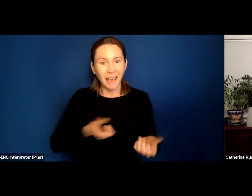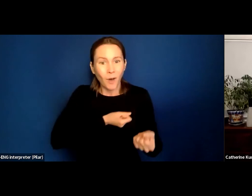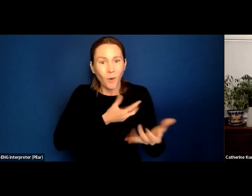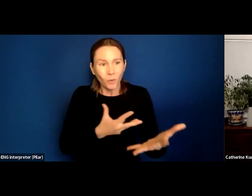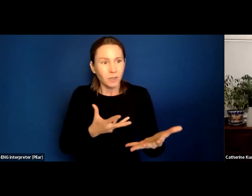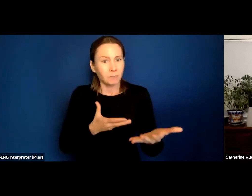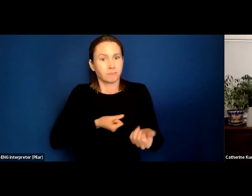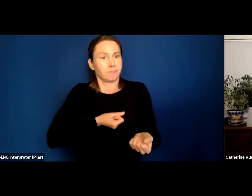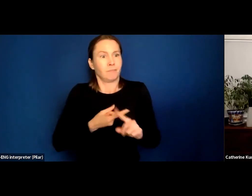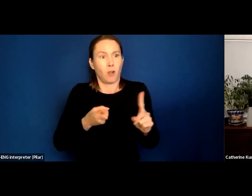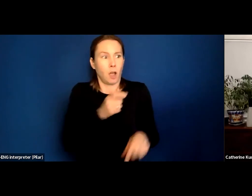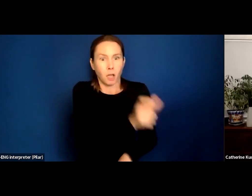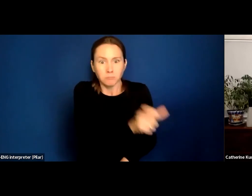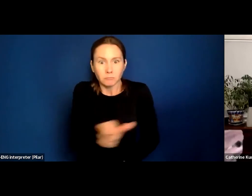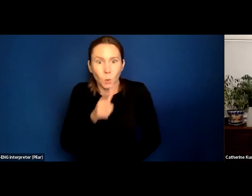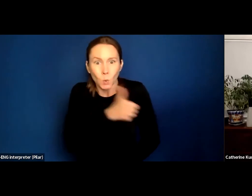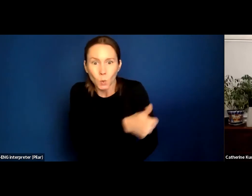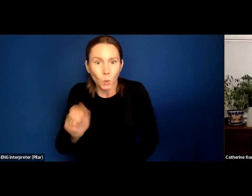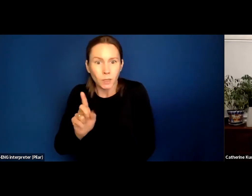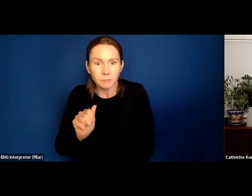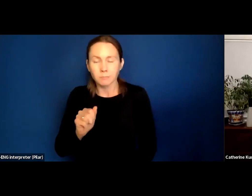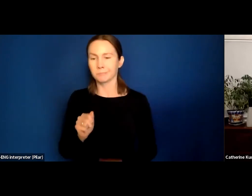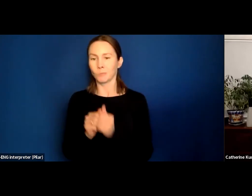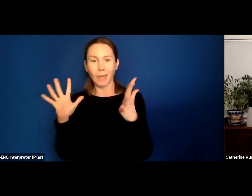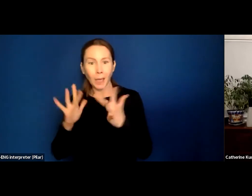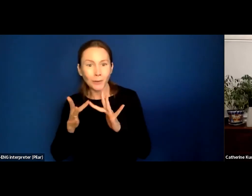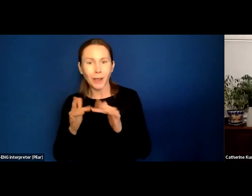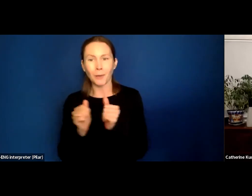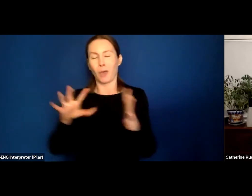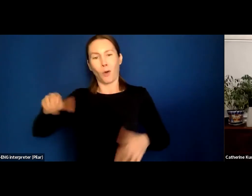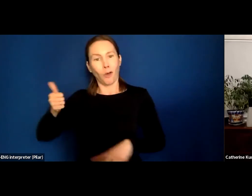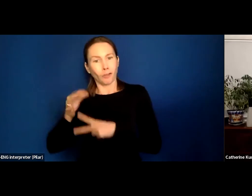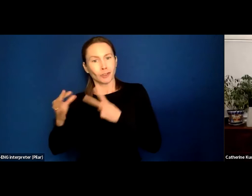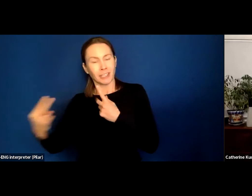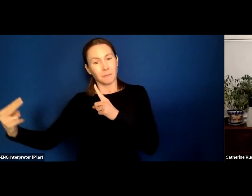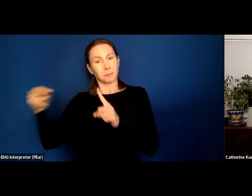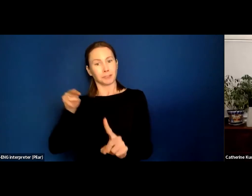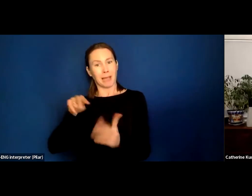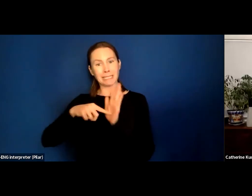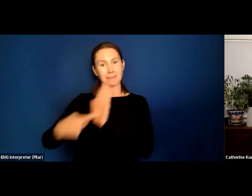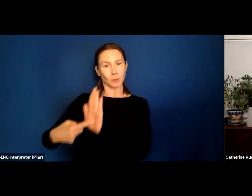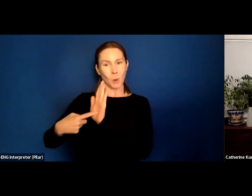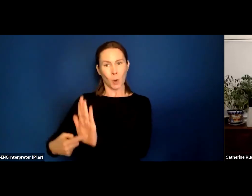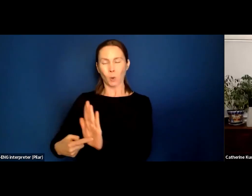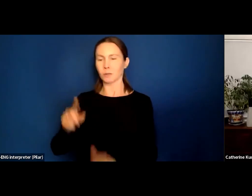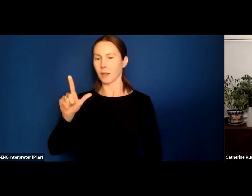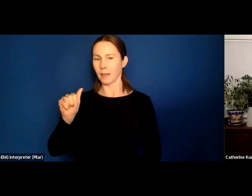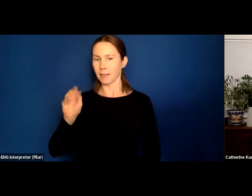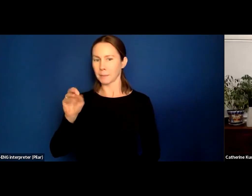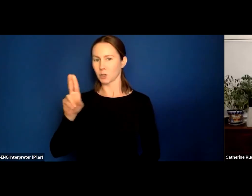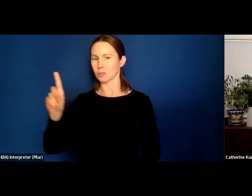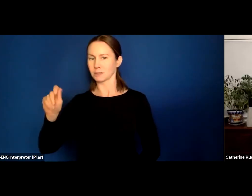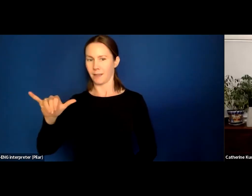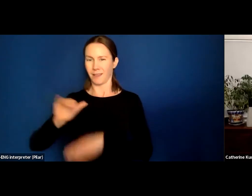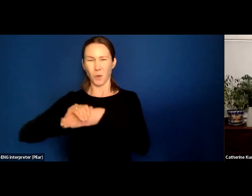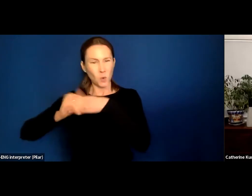disabilities, or without internet or alternative views, The Labor Day weekend-long